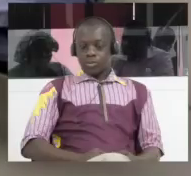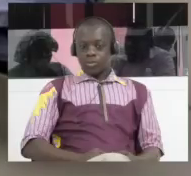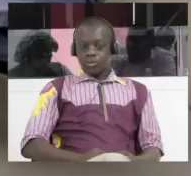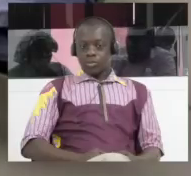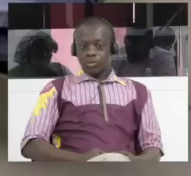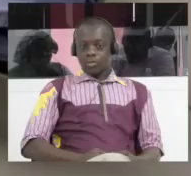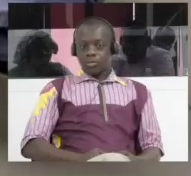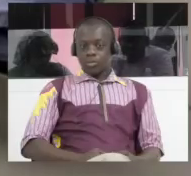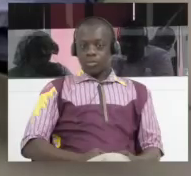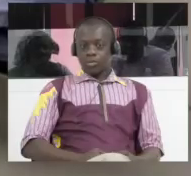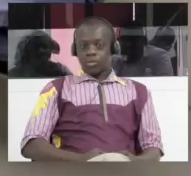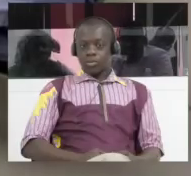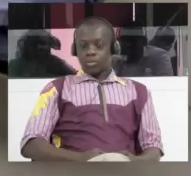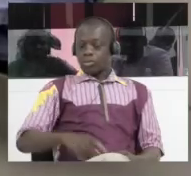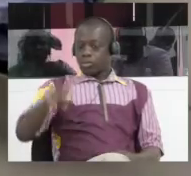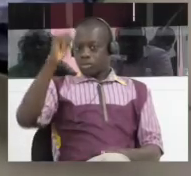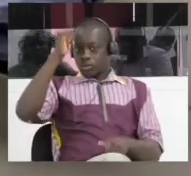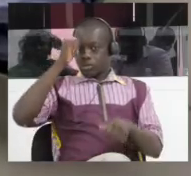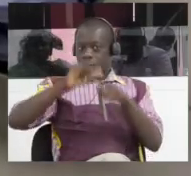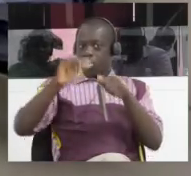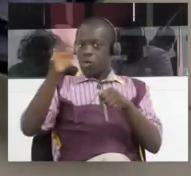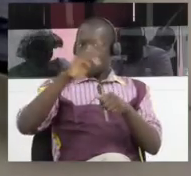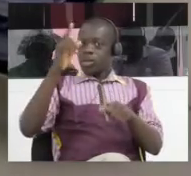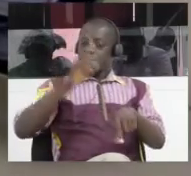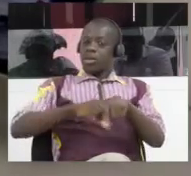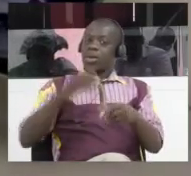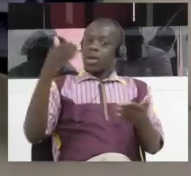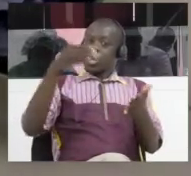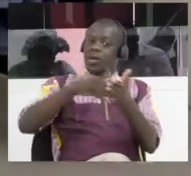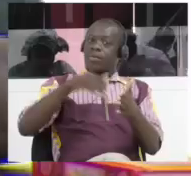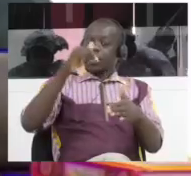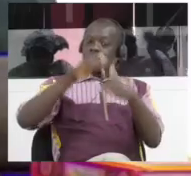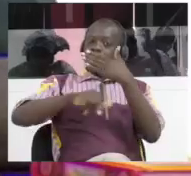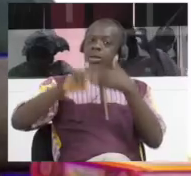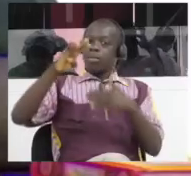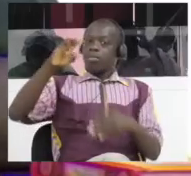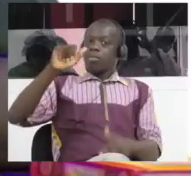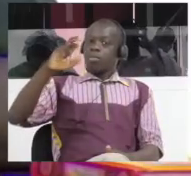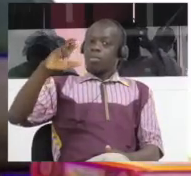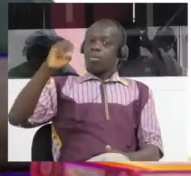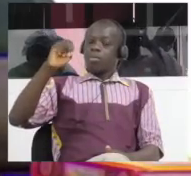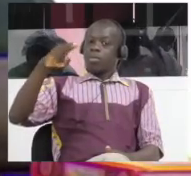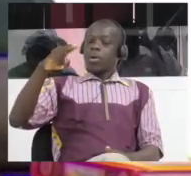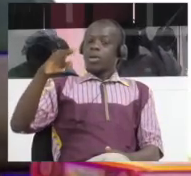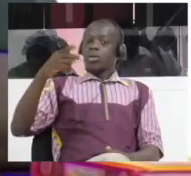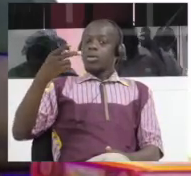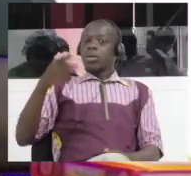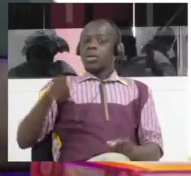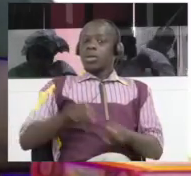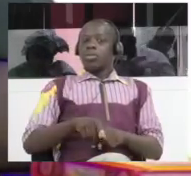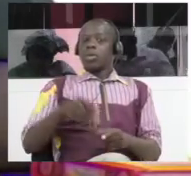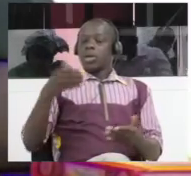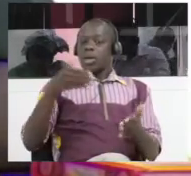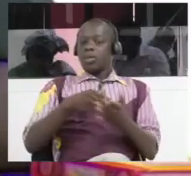And do you recall what time you arrived at the Marine Unit? I think we arrived at the Marine Unit a